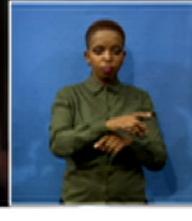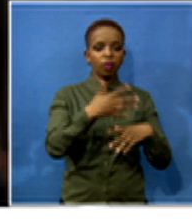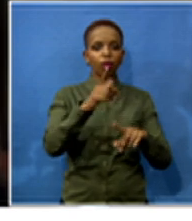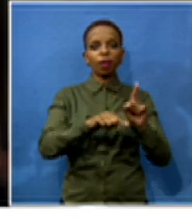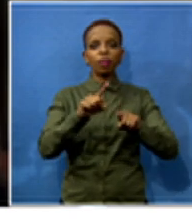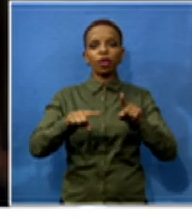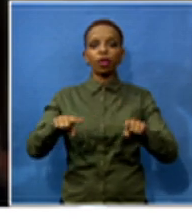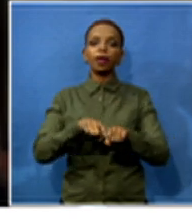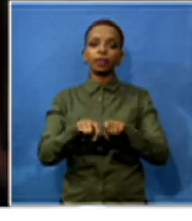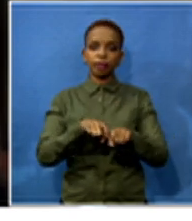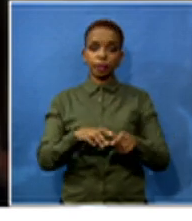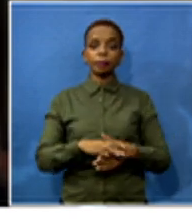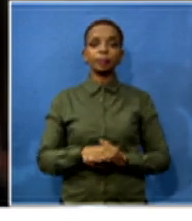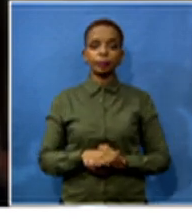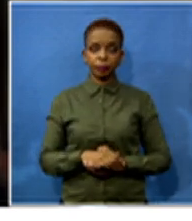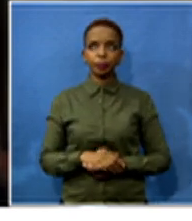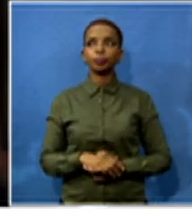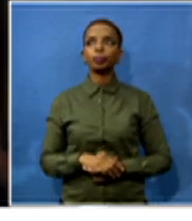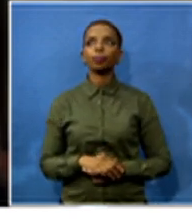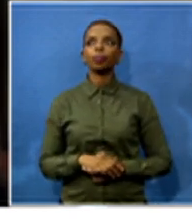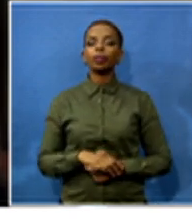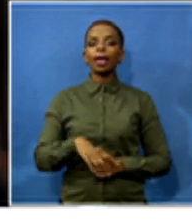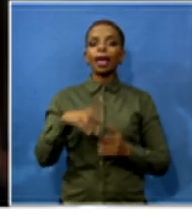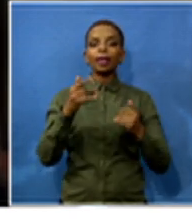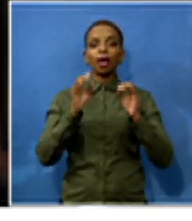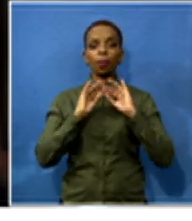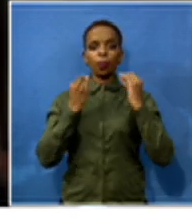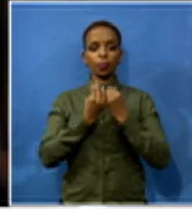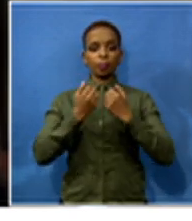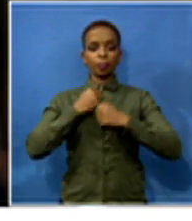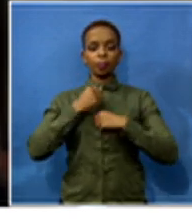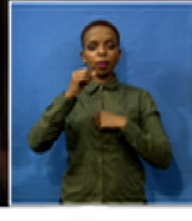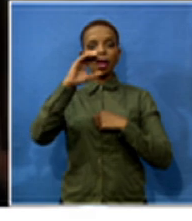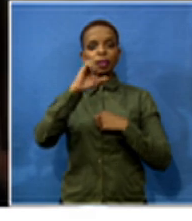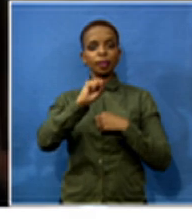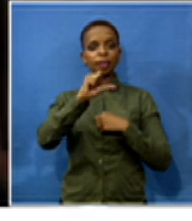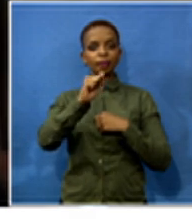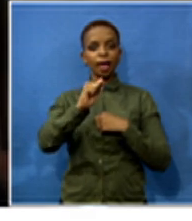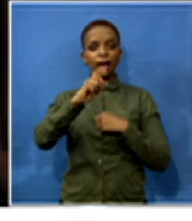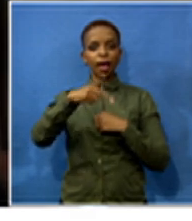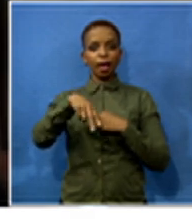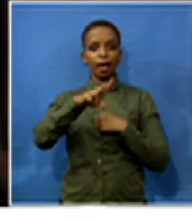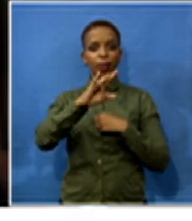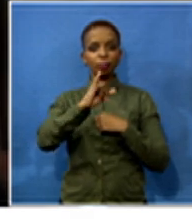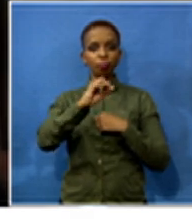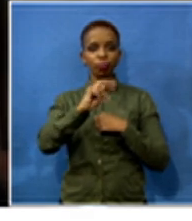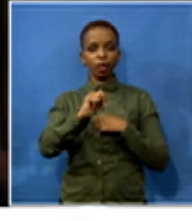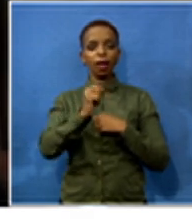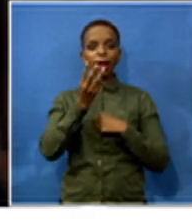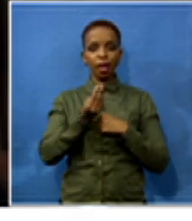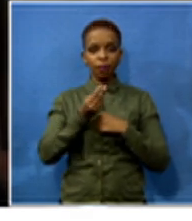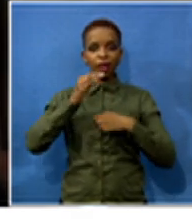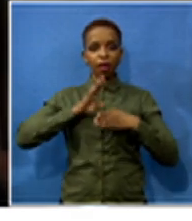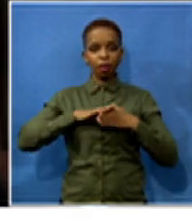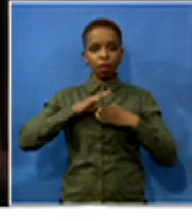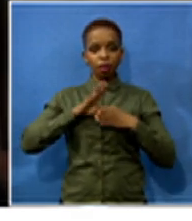So SAPRIN then, as a research infrastructure, fulfill 3 main functions. One is